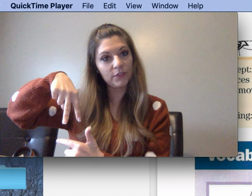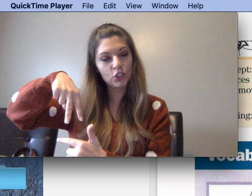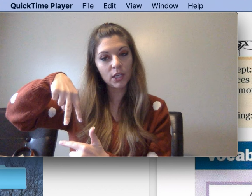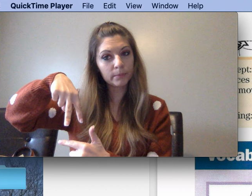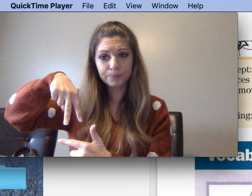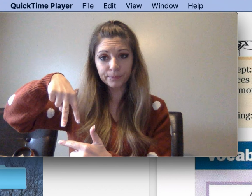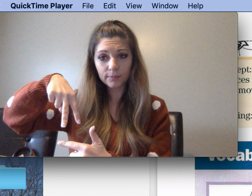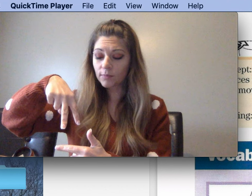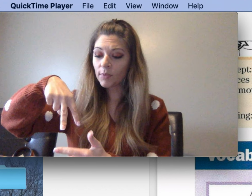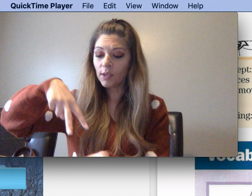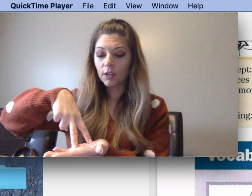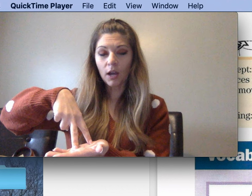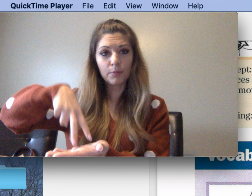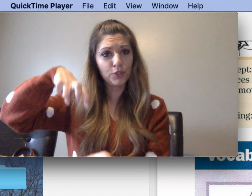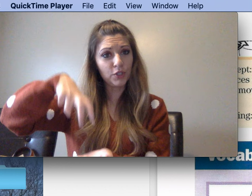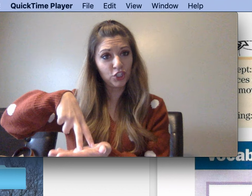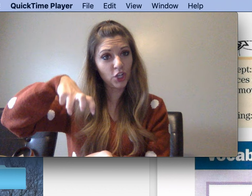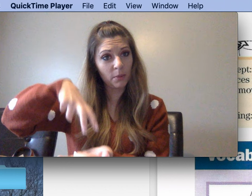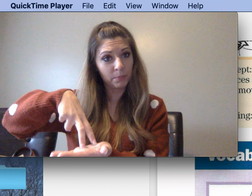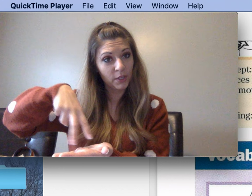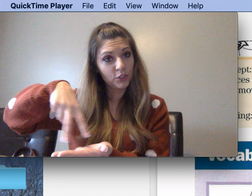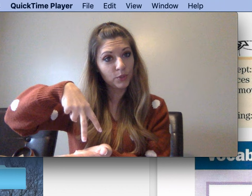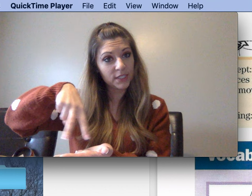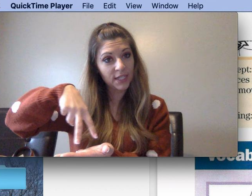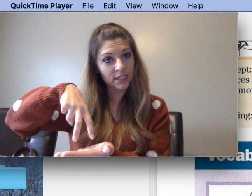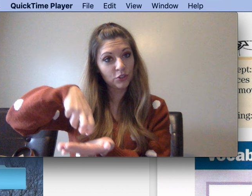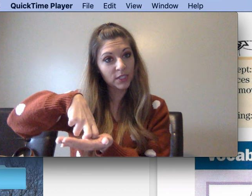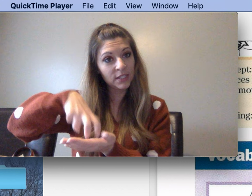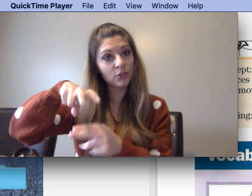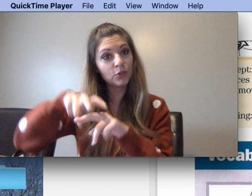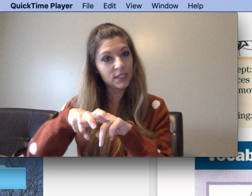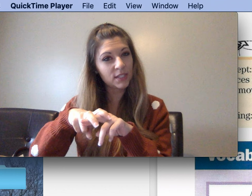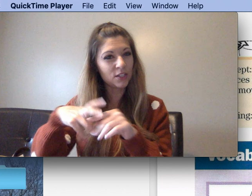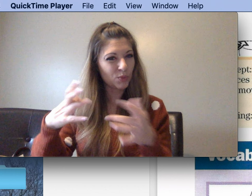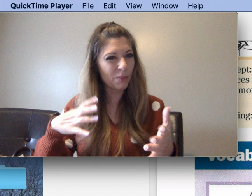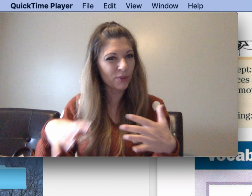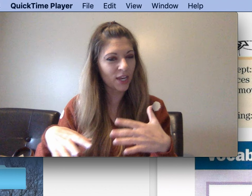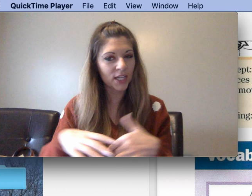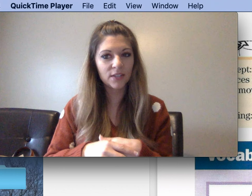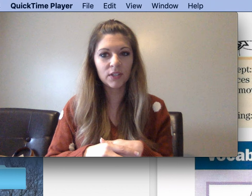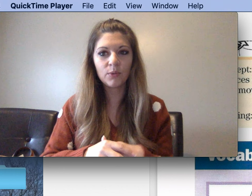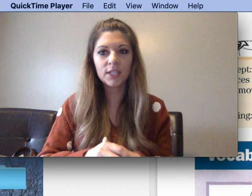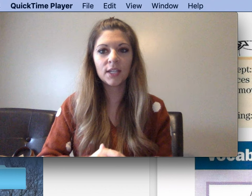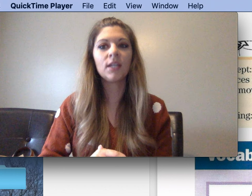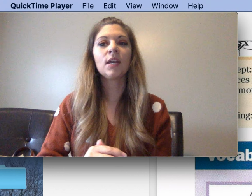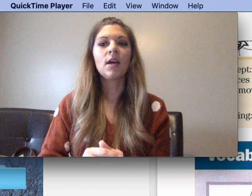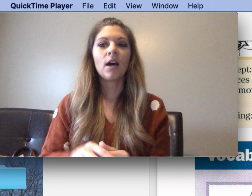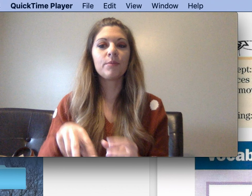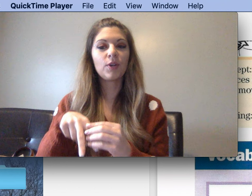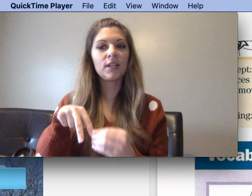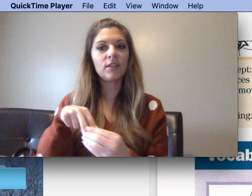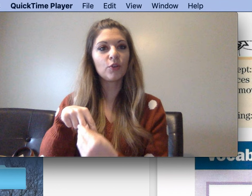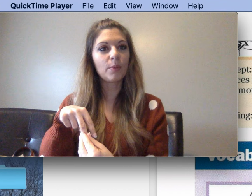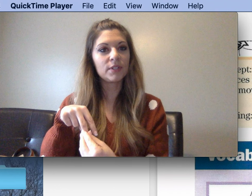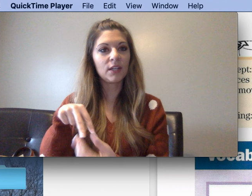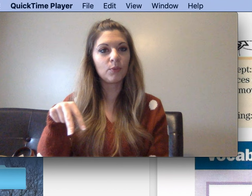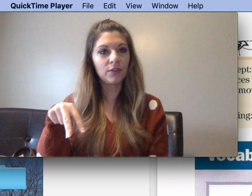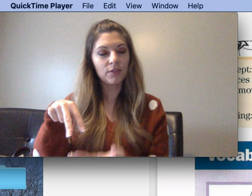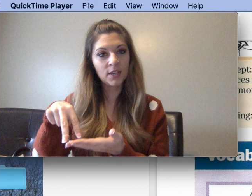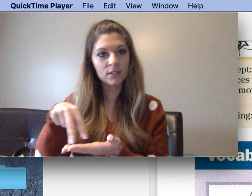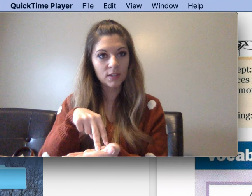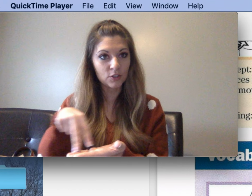down V shape. So you can jump, you can dance, you can kneel, you can sit. Remember that activity we did? So anything you're